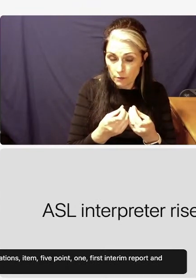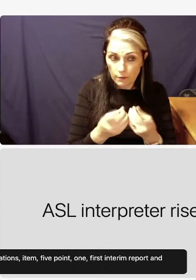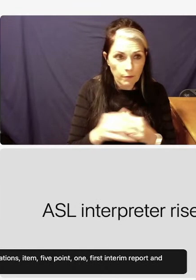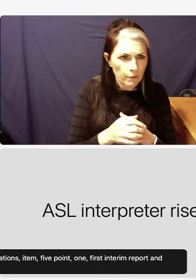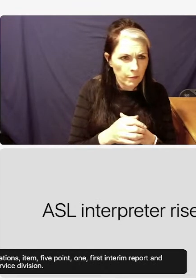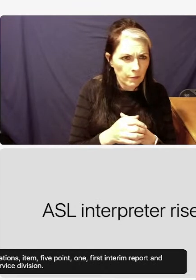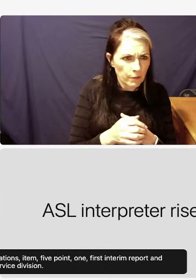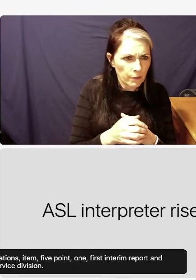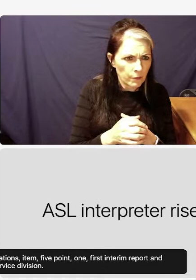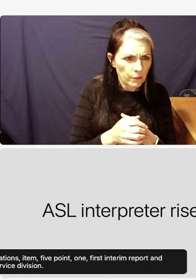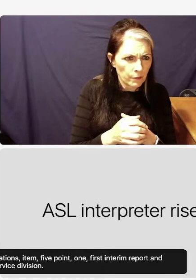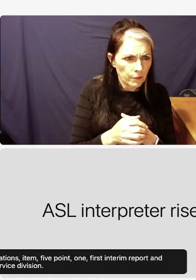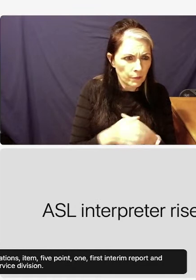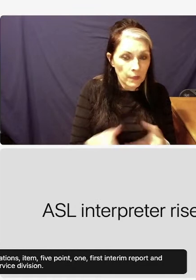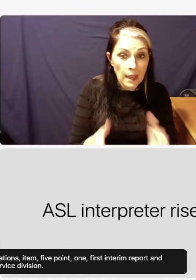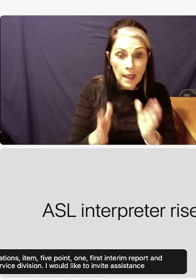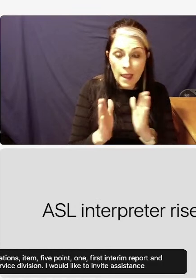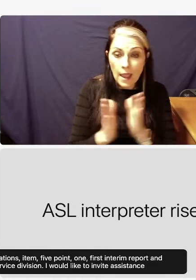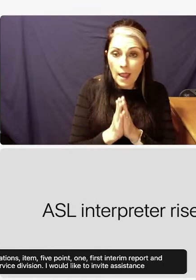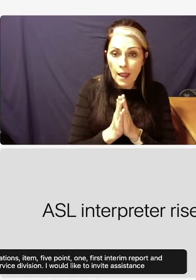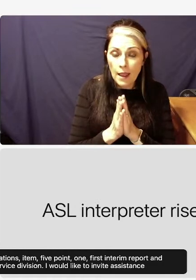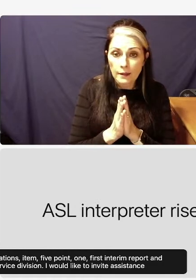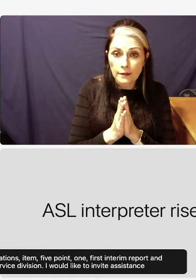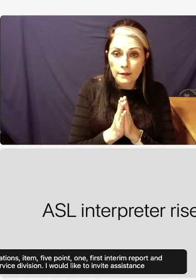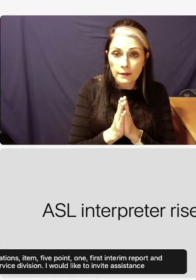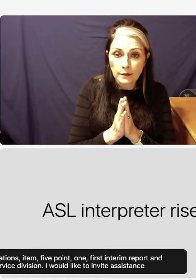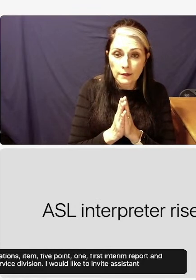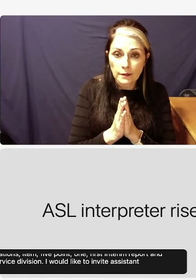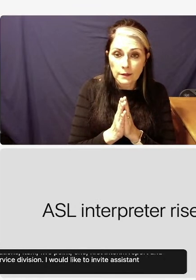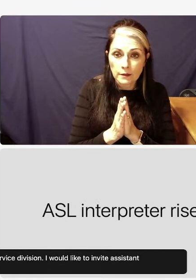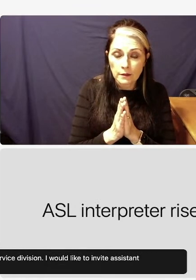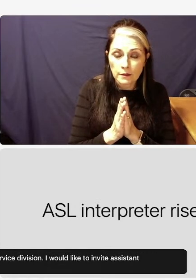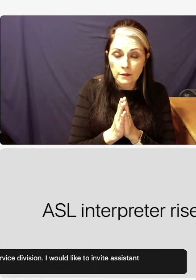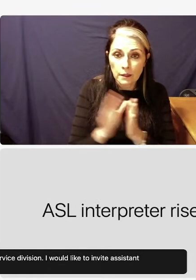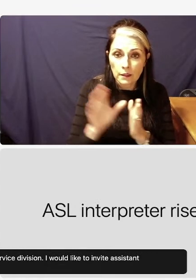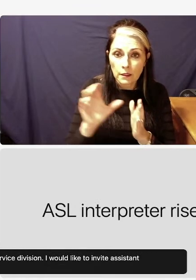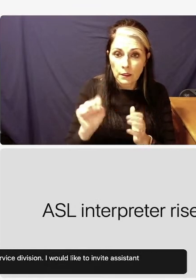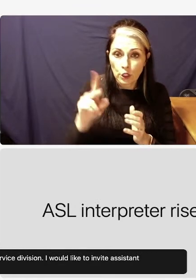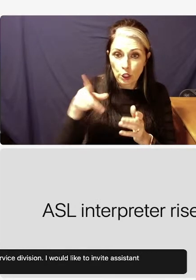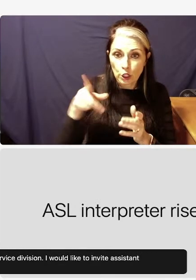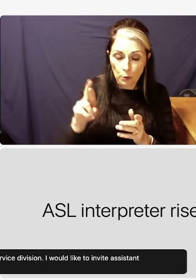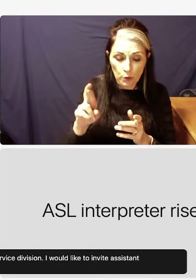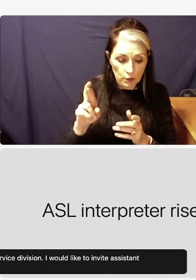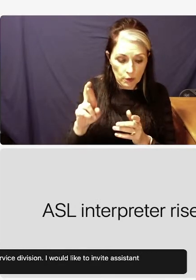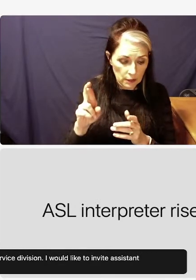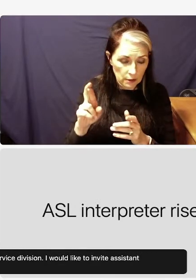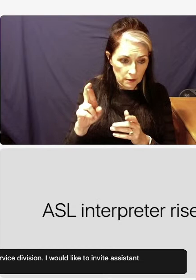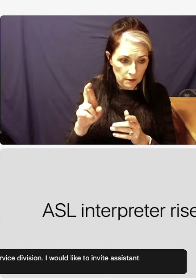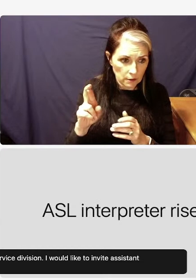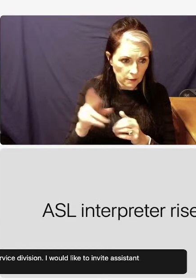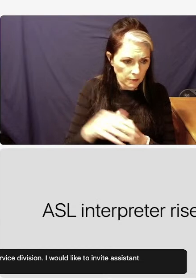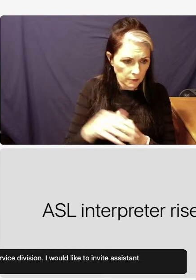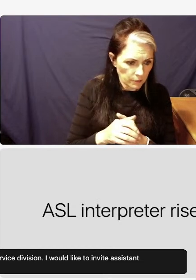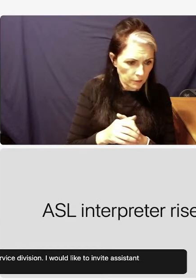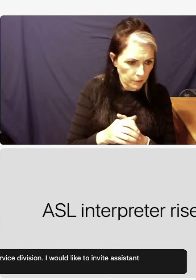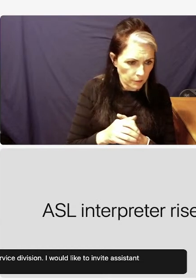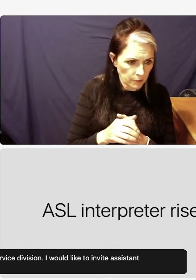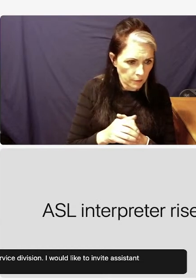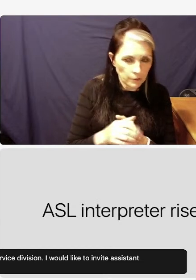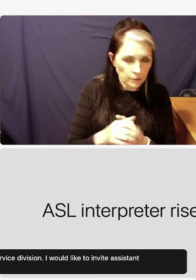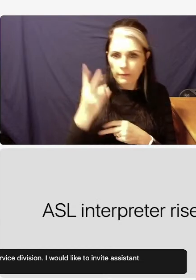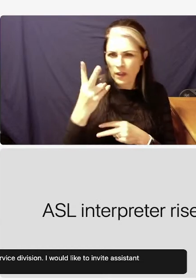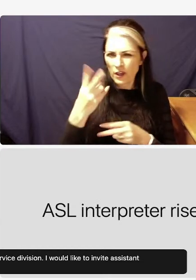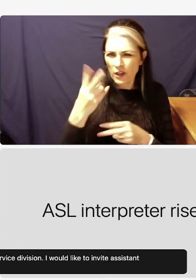would like to invite assistant superintendent tina dagno and director mariamanda sarabia to